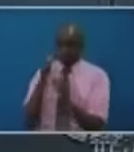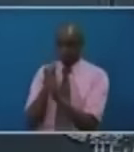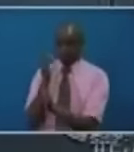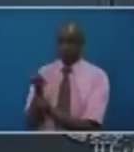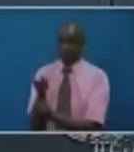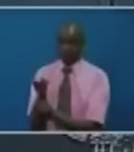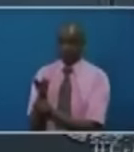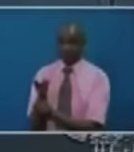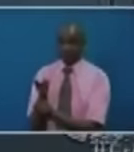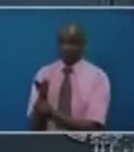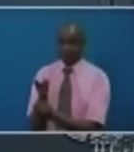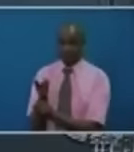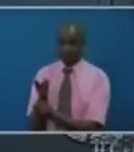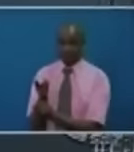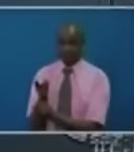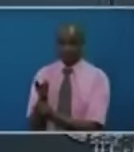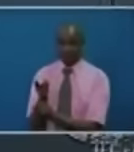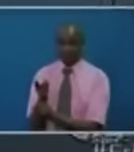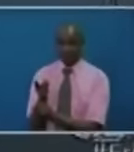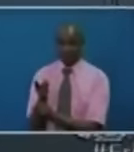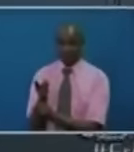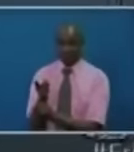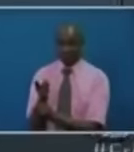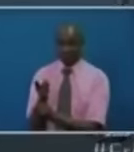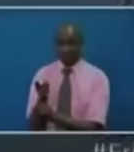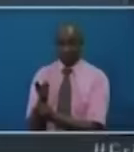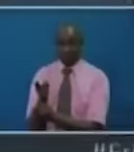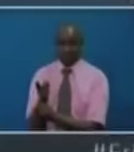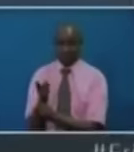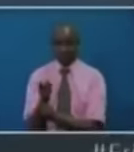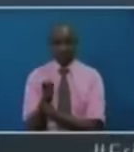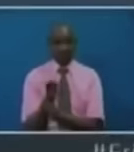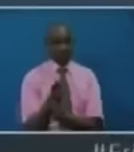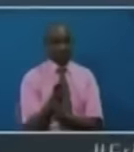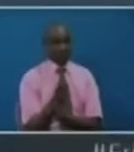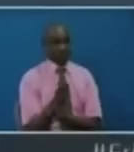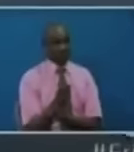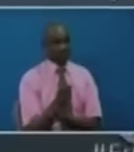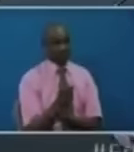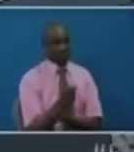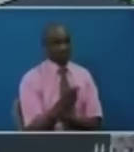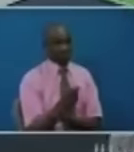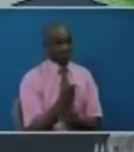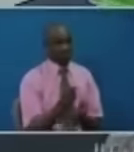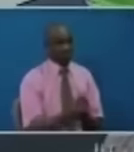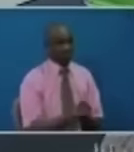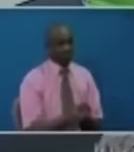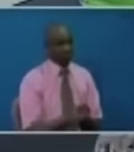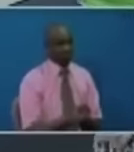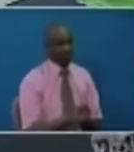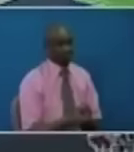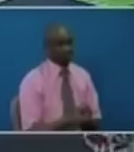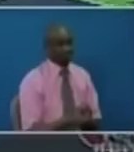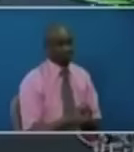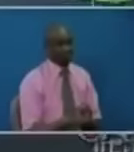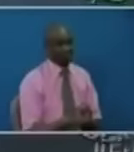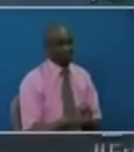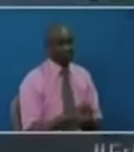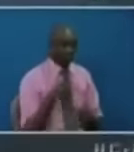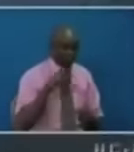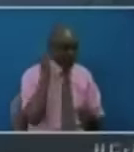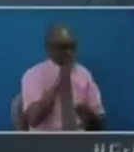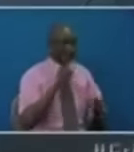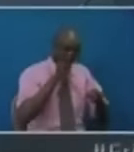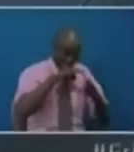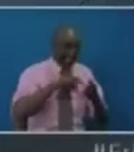that. Yeah? No. It's not here. No. I'll try and behave. You had already started. Sina Vianu, again, news does my own